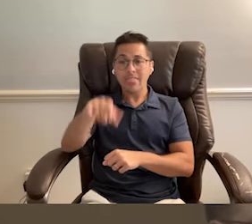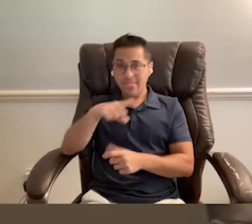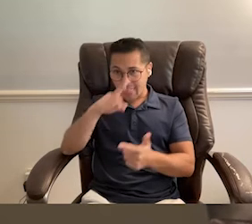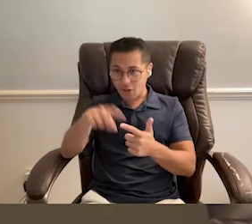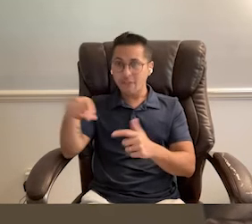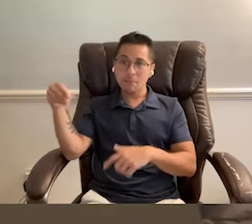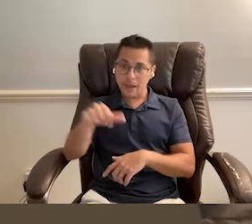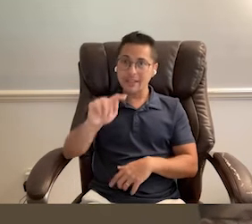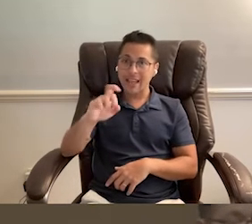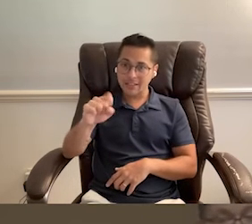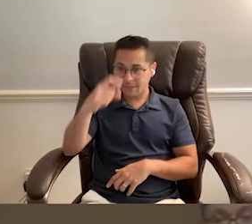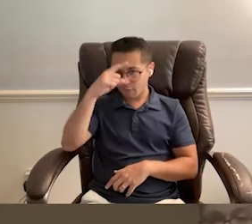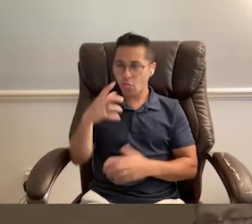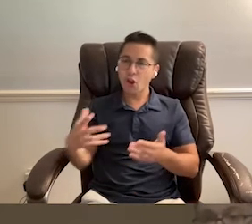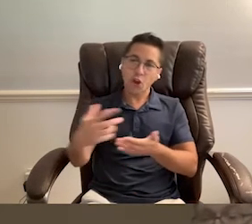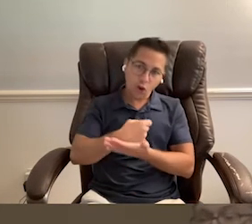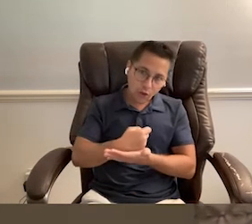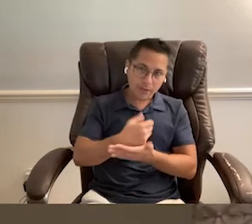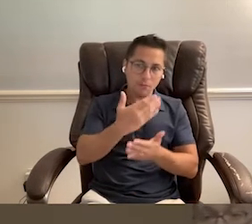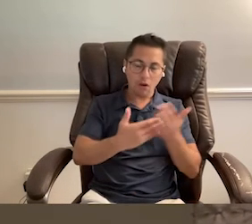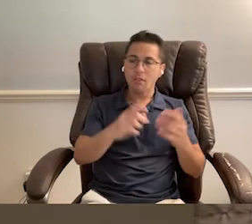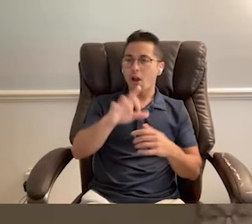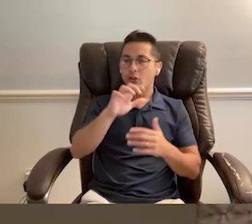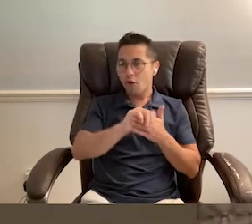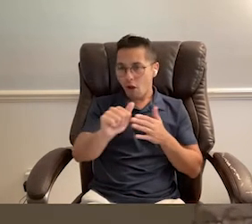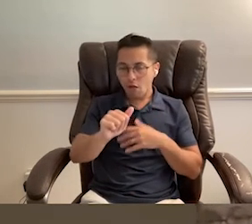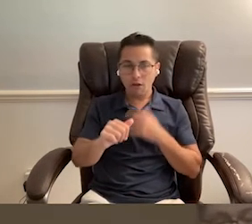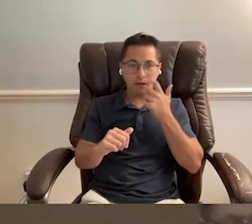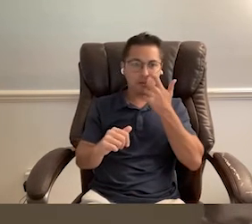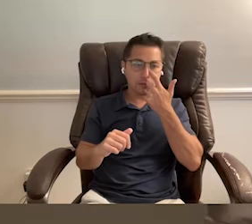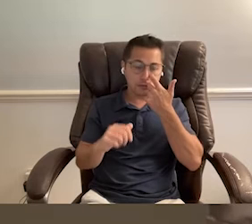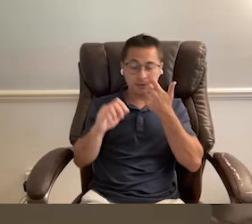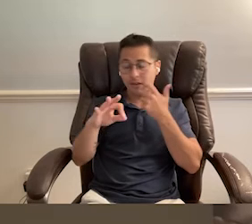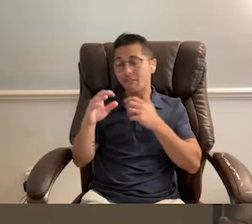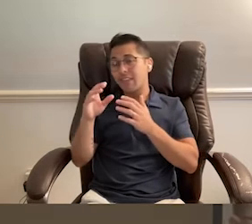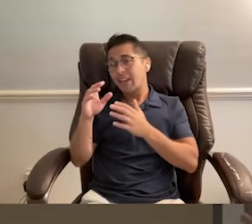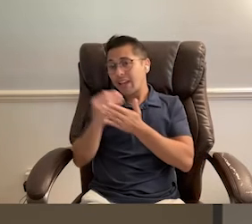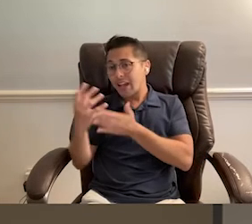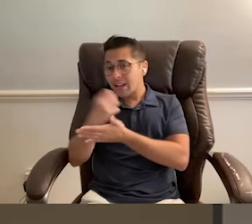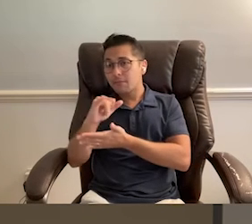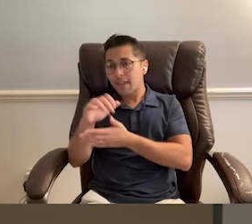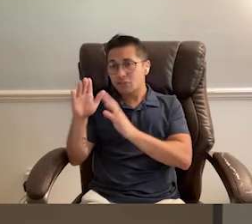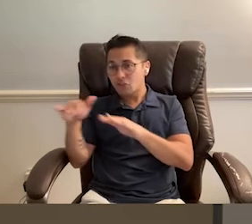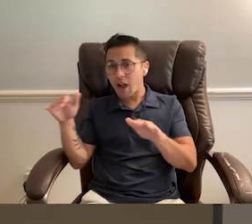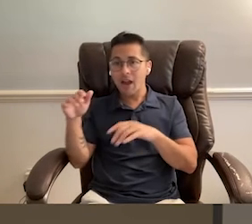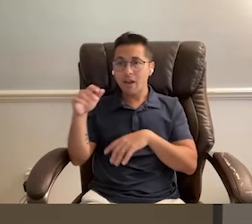that $100 of the earnings on the income of the child or whoever the account is for, plus a